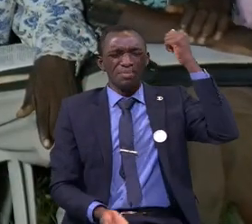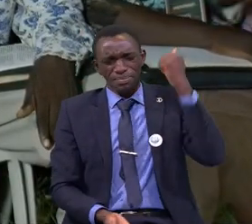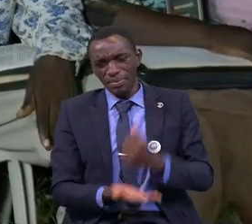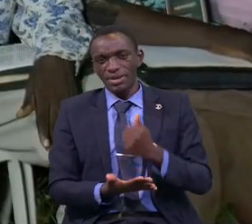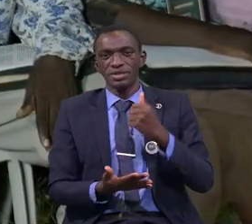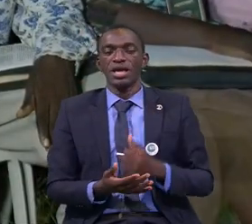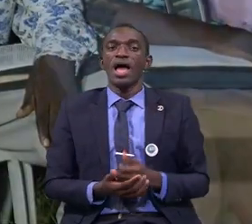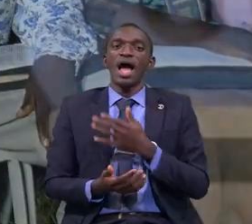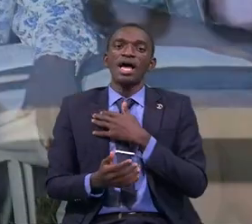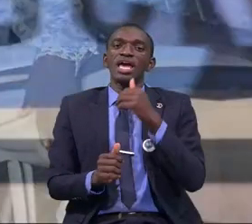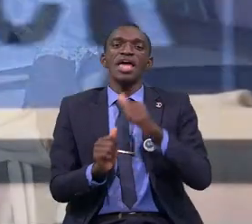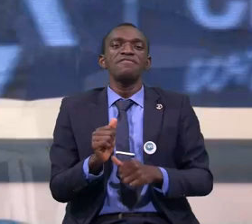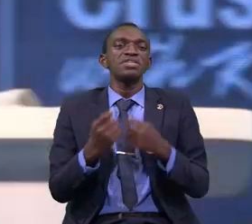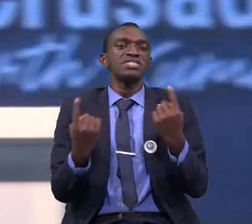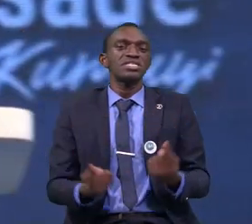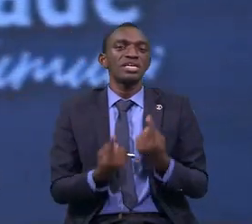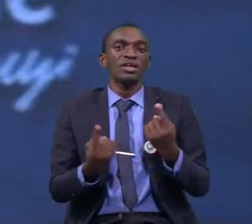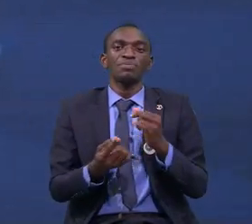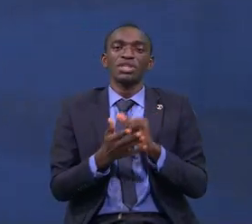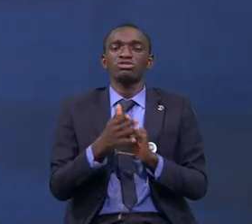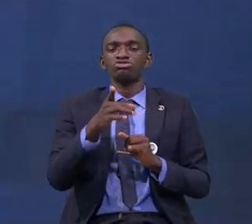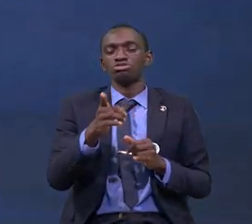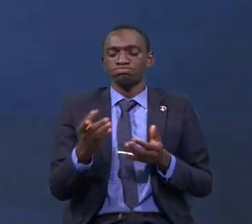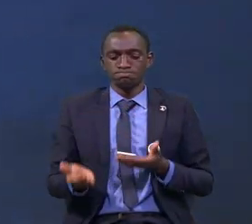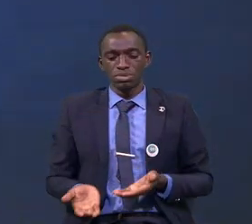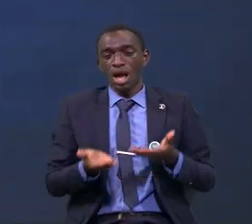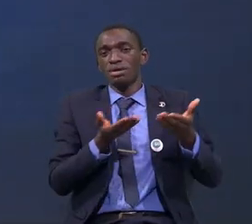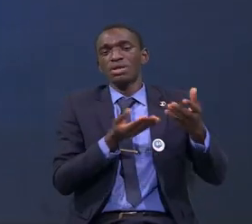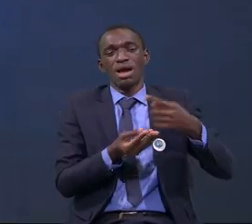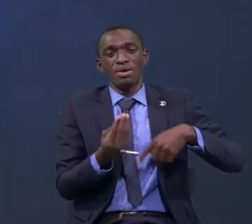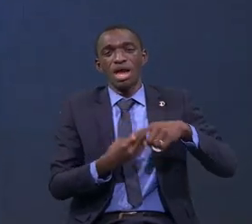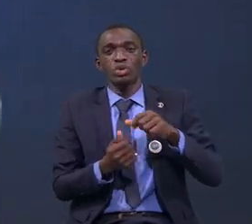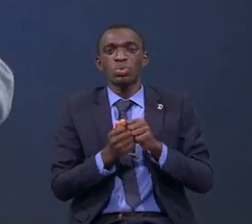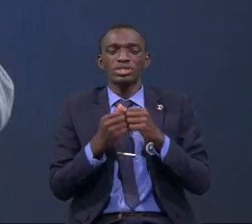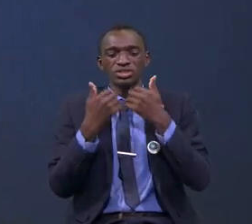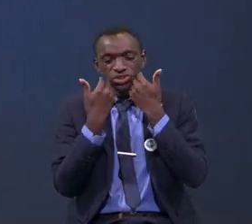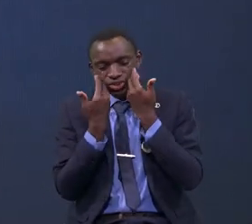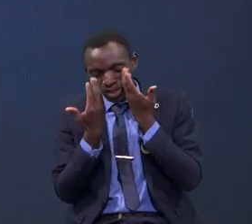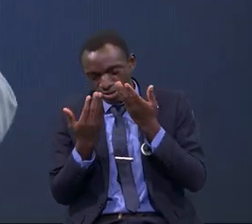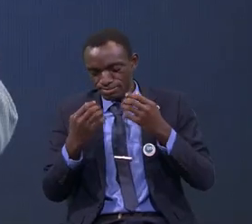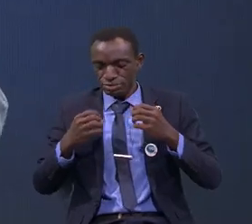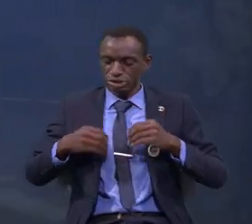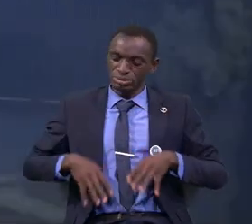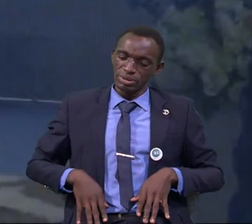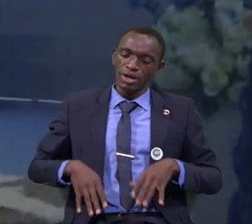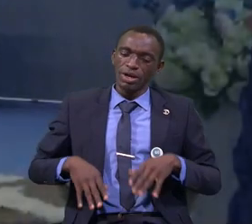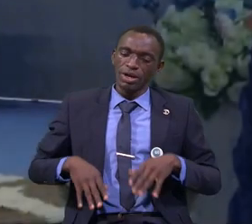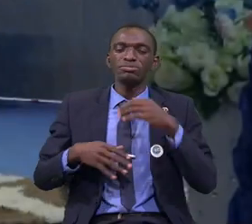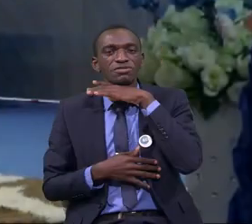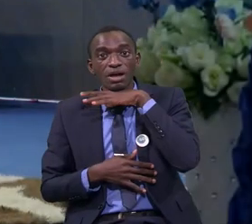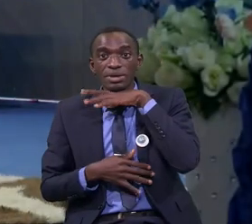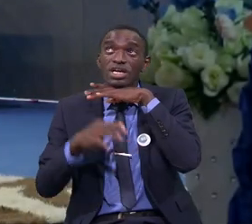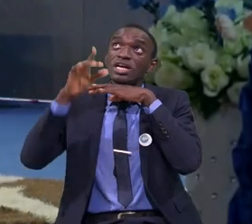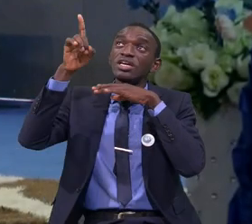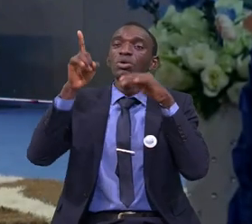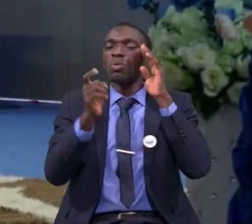And every sin that you carried about with shame, with dirt, with defilement, the Lord will wash you